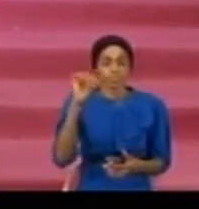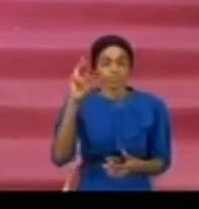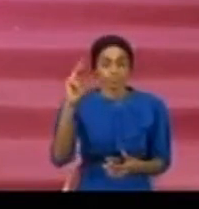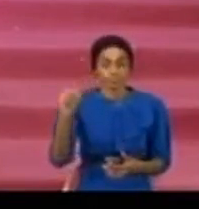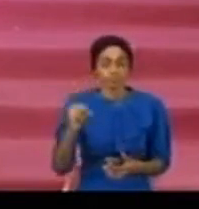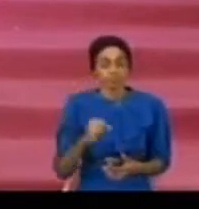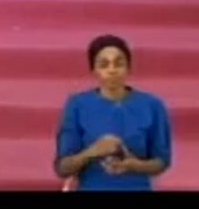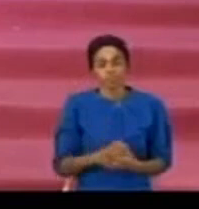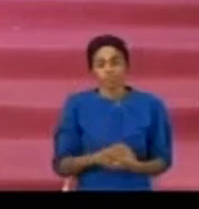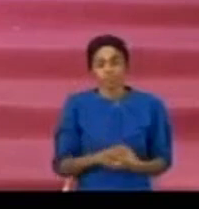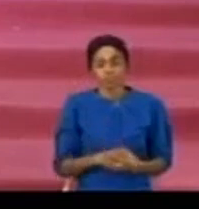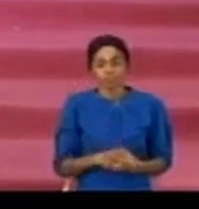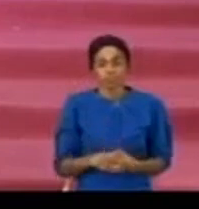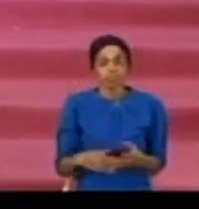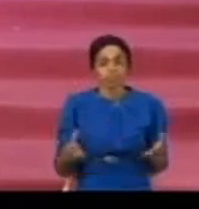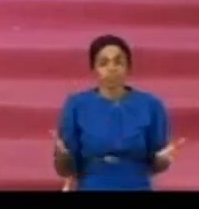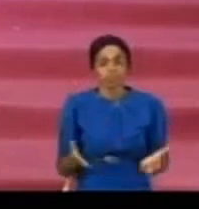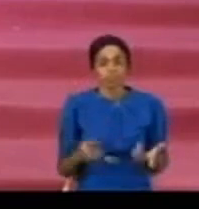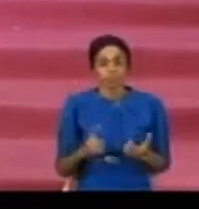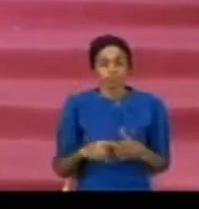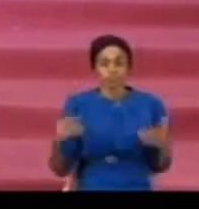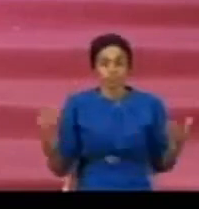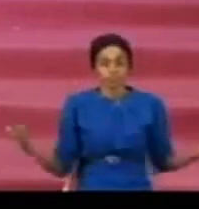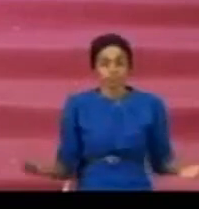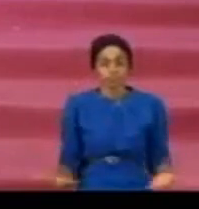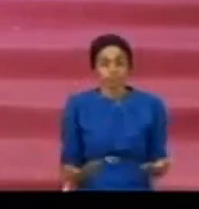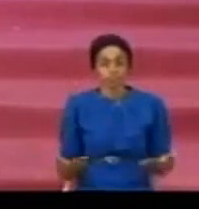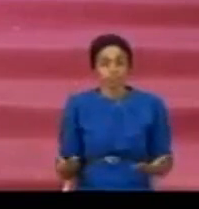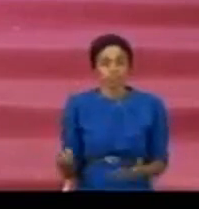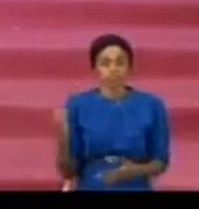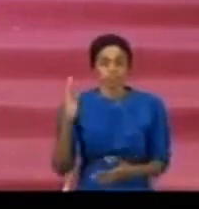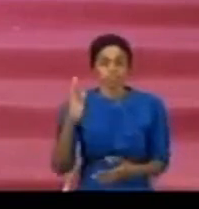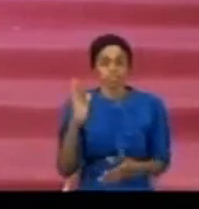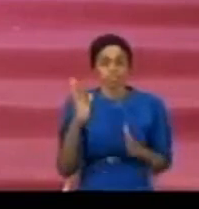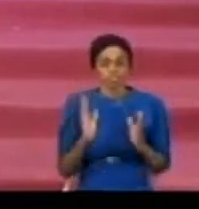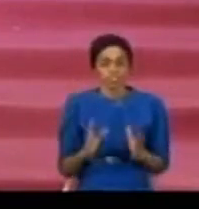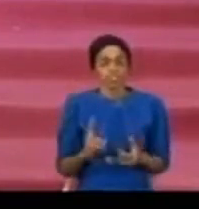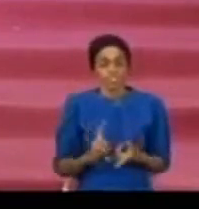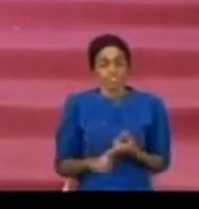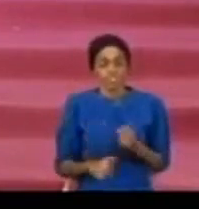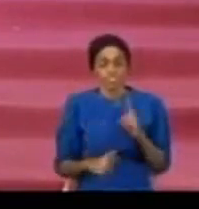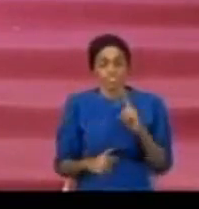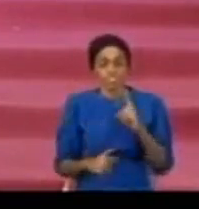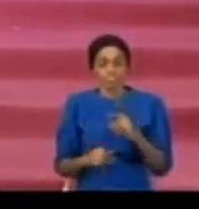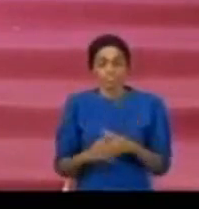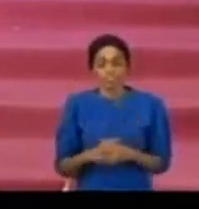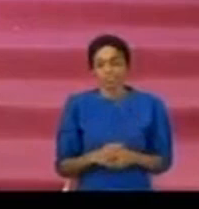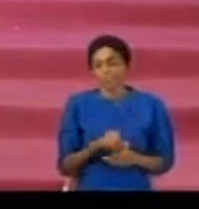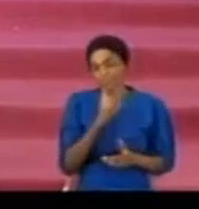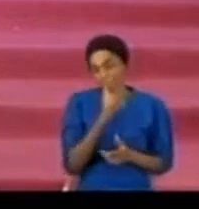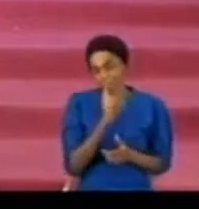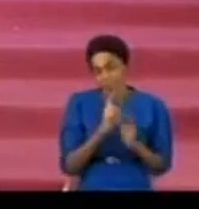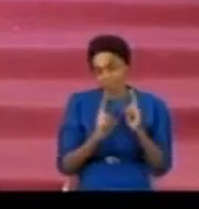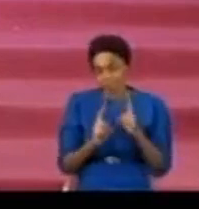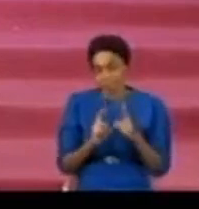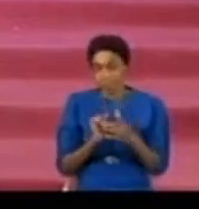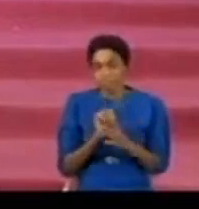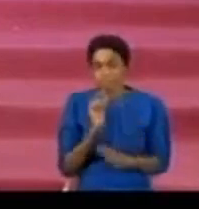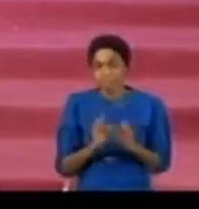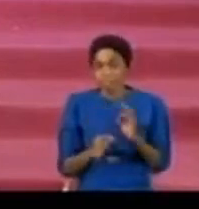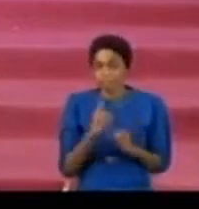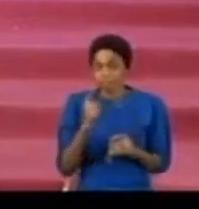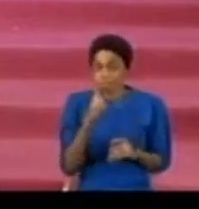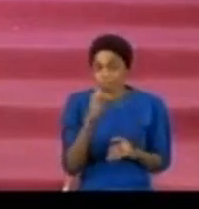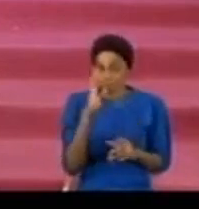gynecology. I'm here this evening to introduce our testifiers to you. I assure you, if only you can just